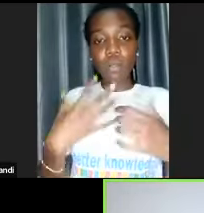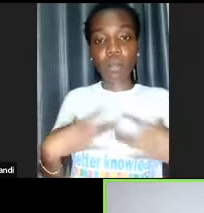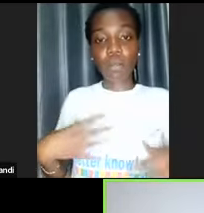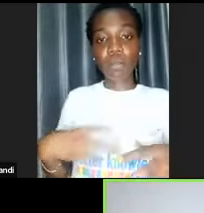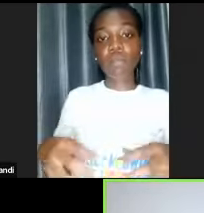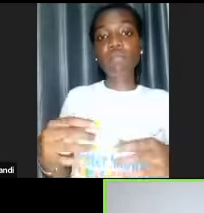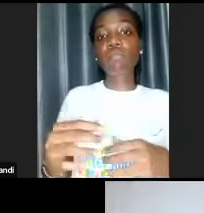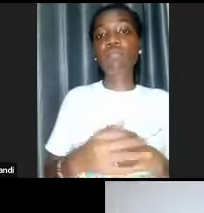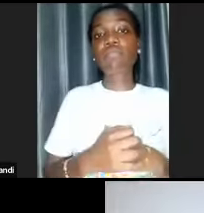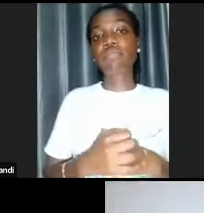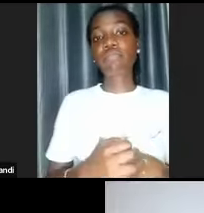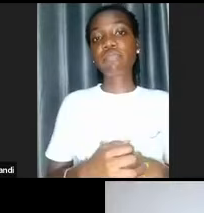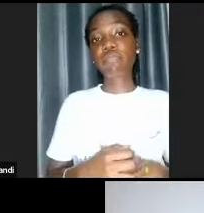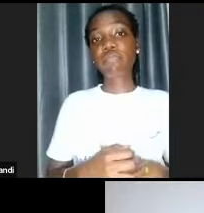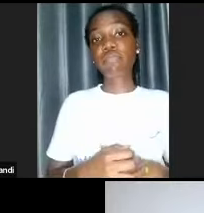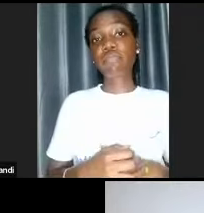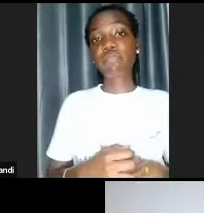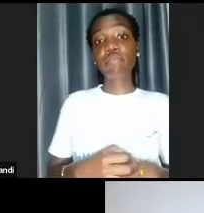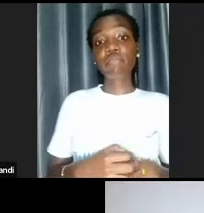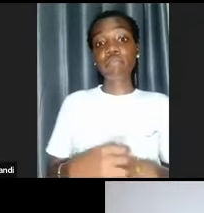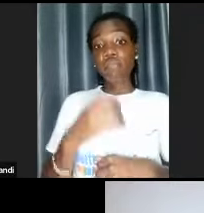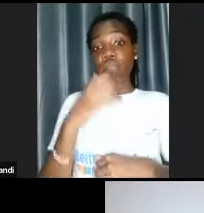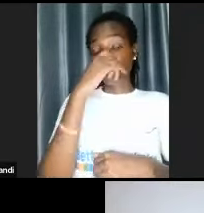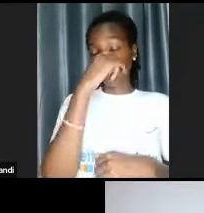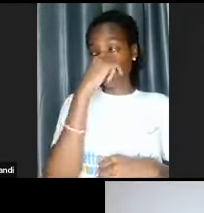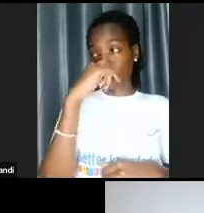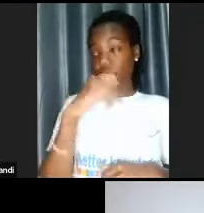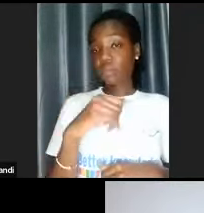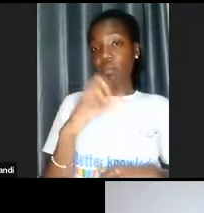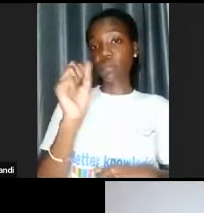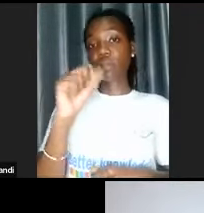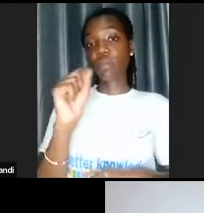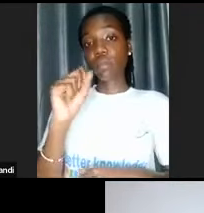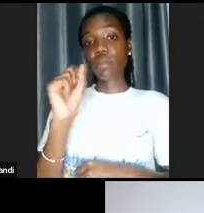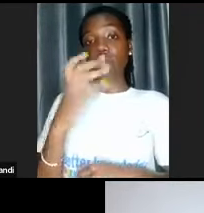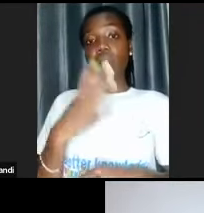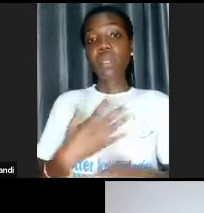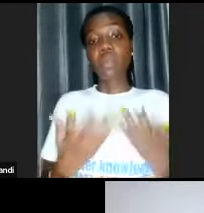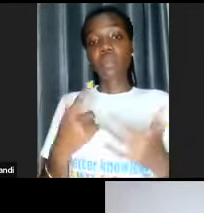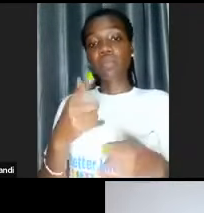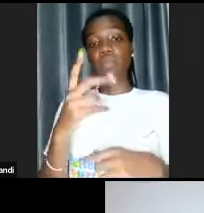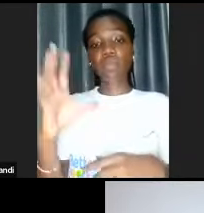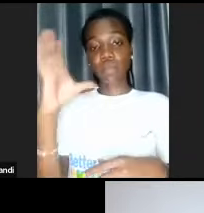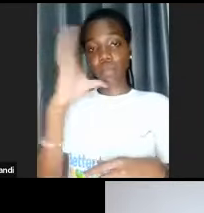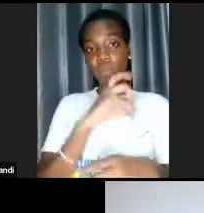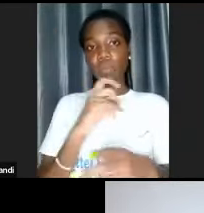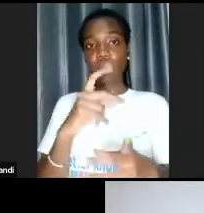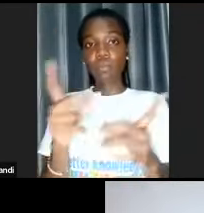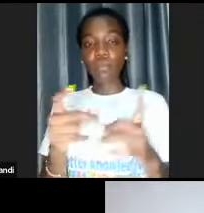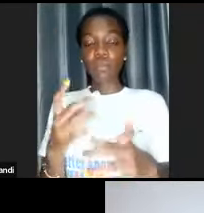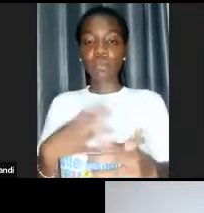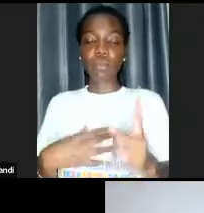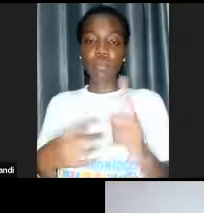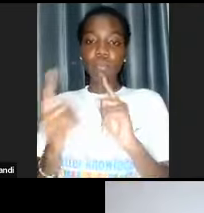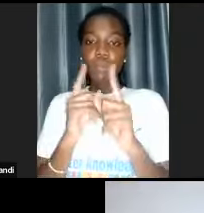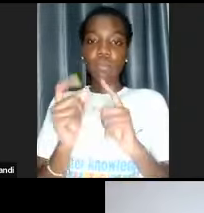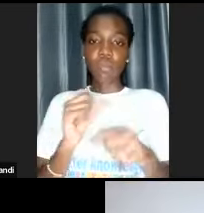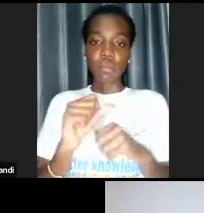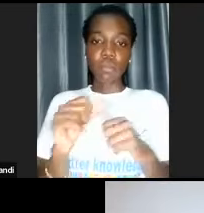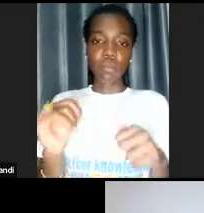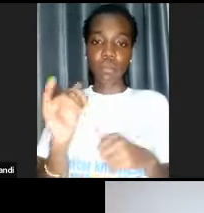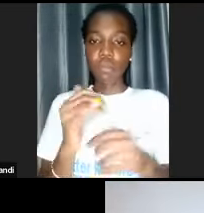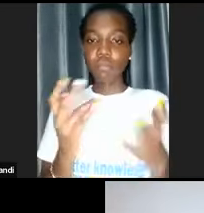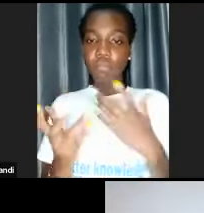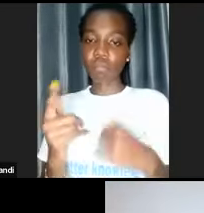Rose. Yes. I think, Rose, maybe you missed the phrase where I talked about that. Yes, I do those, whether in corporate and